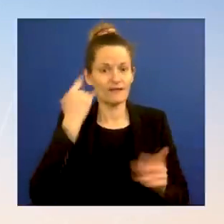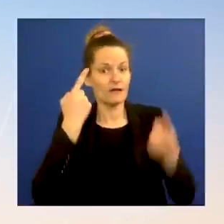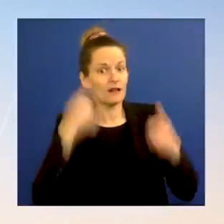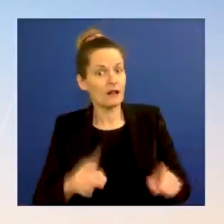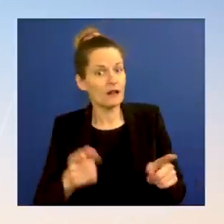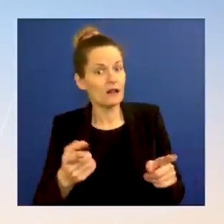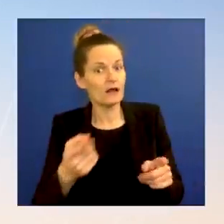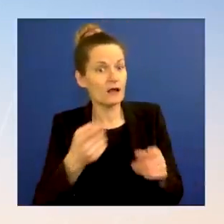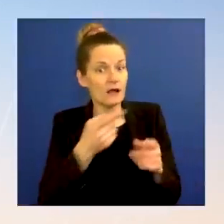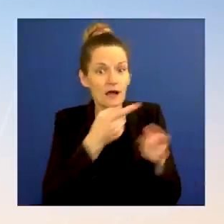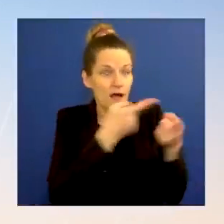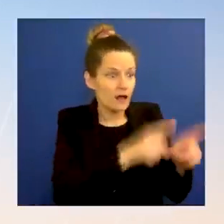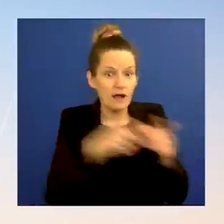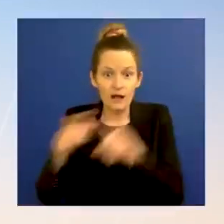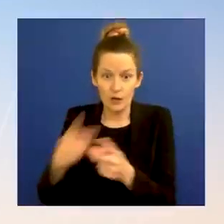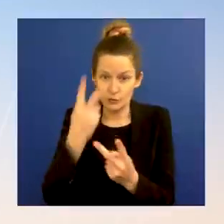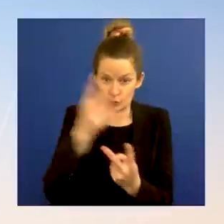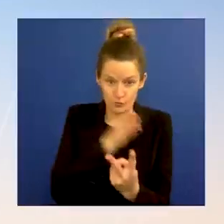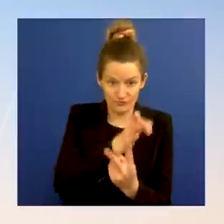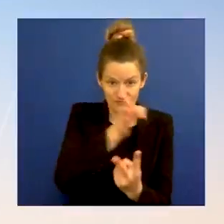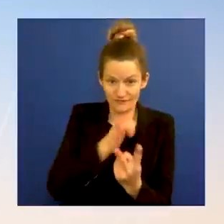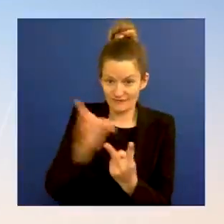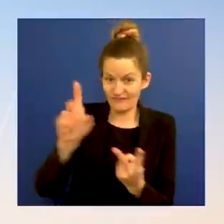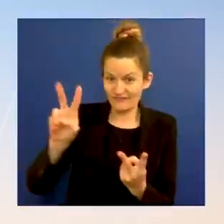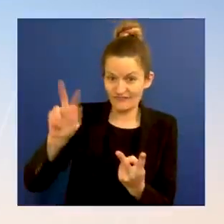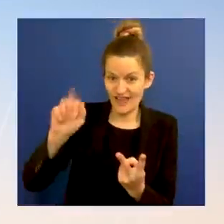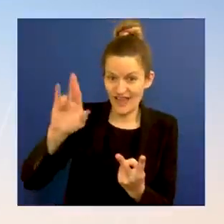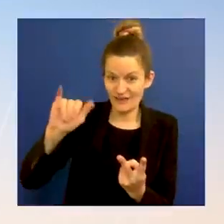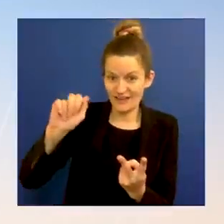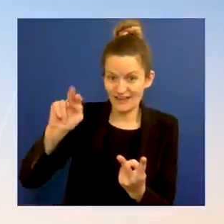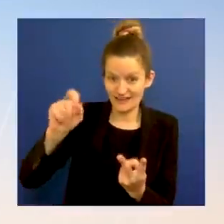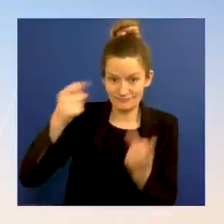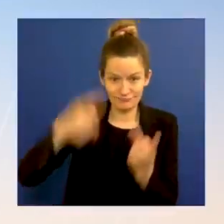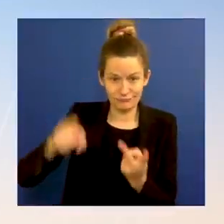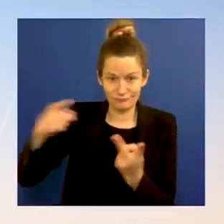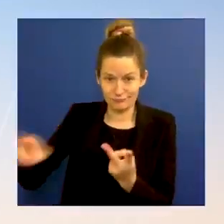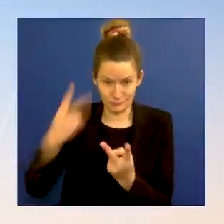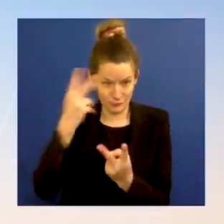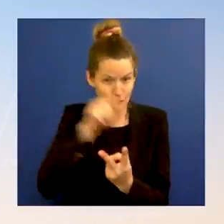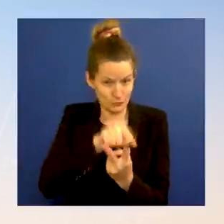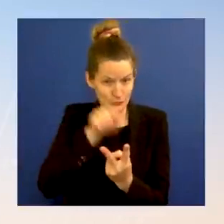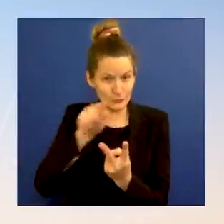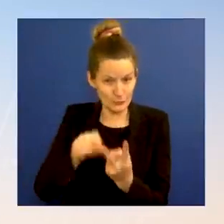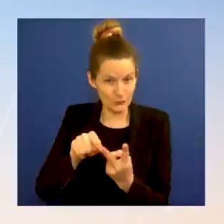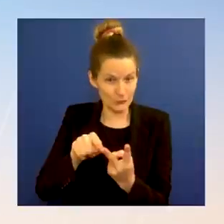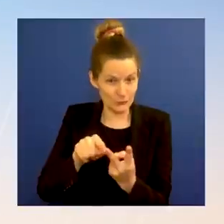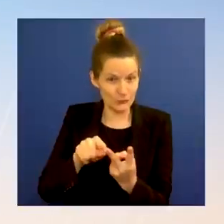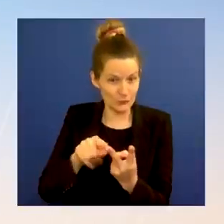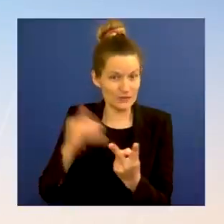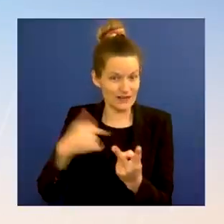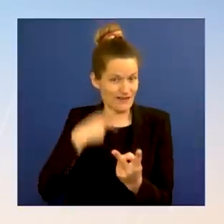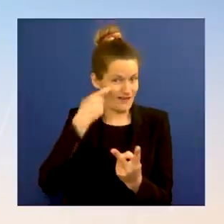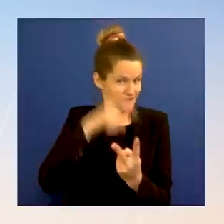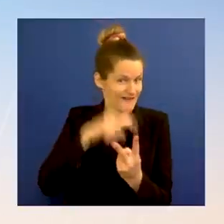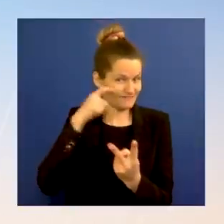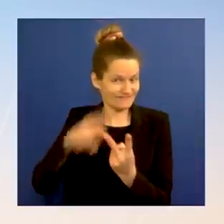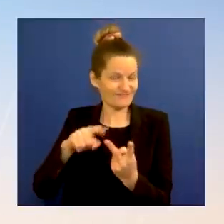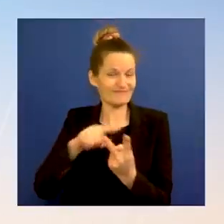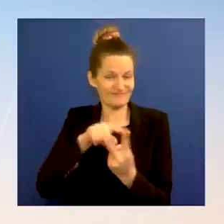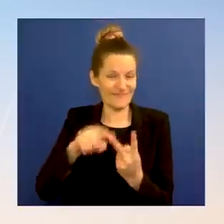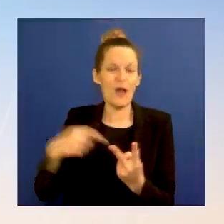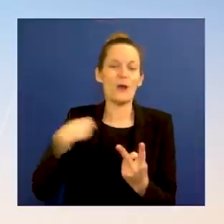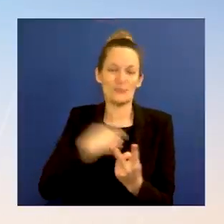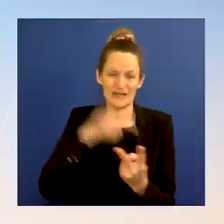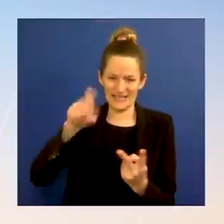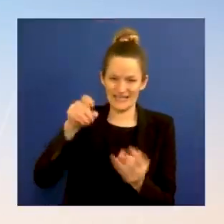for, but we had to account for them, I should say, in our spending. We need additional funding from Congress to secure more medical supplies to keep